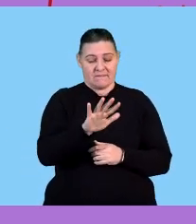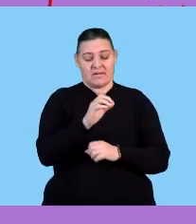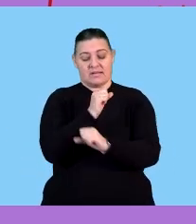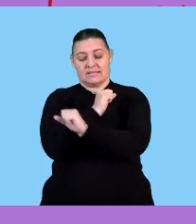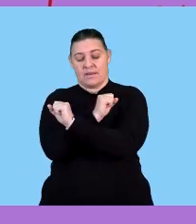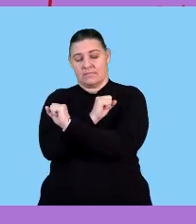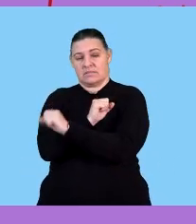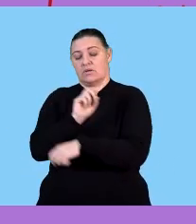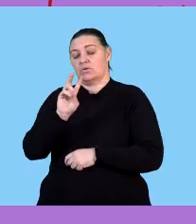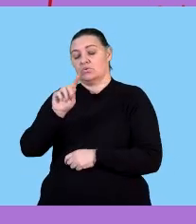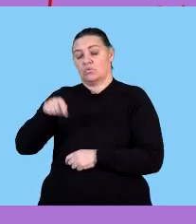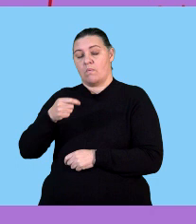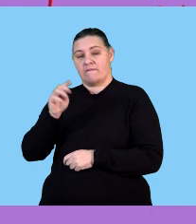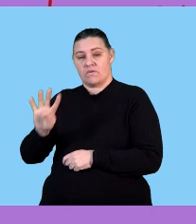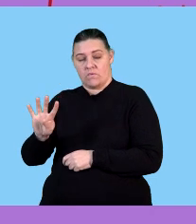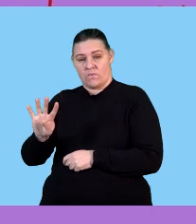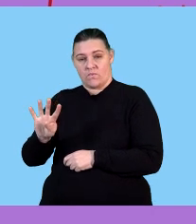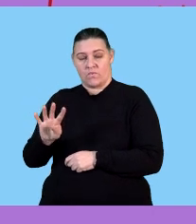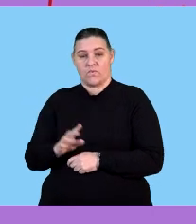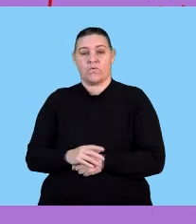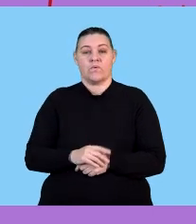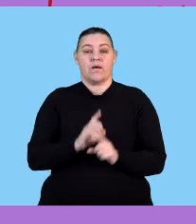4,65 times